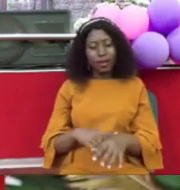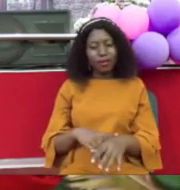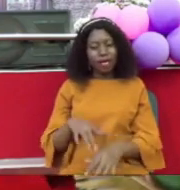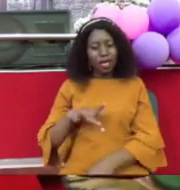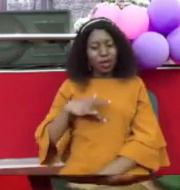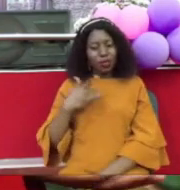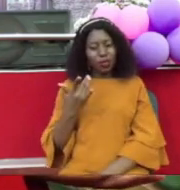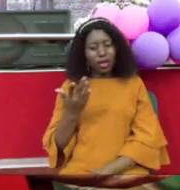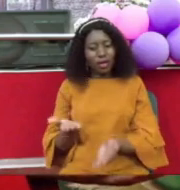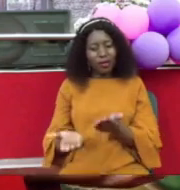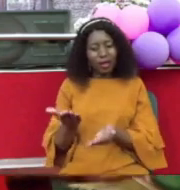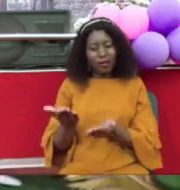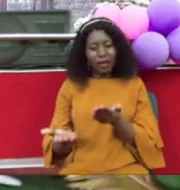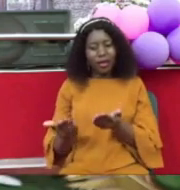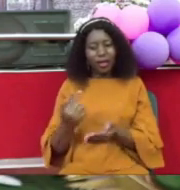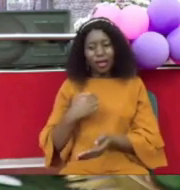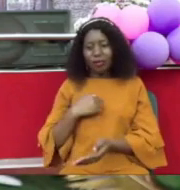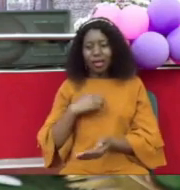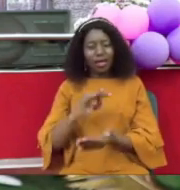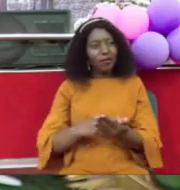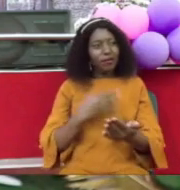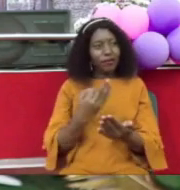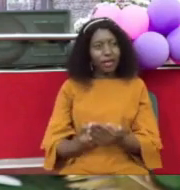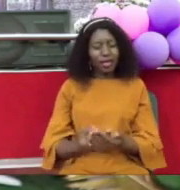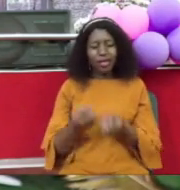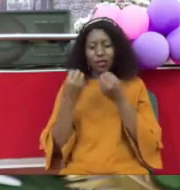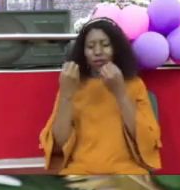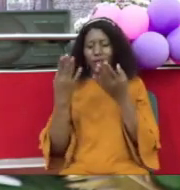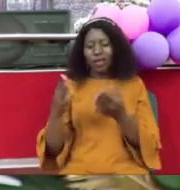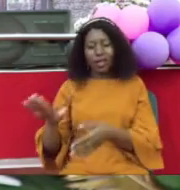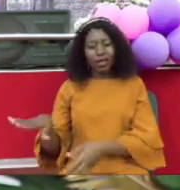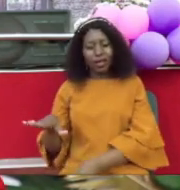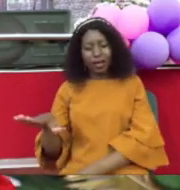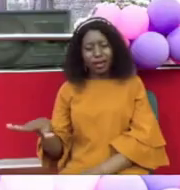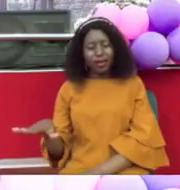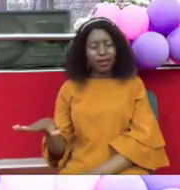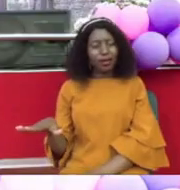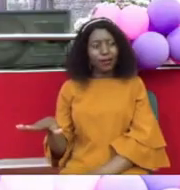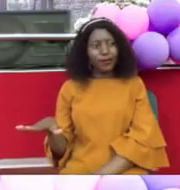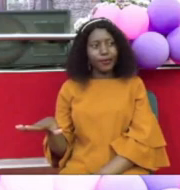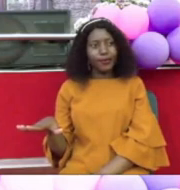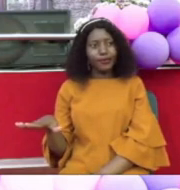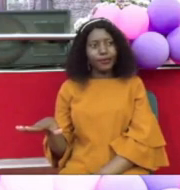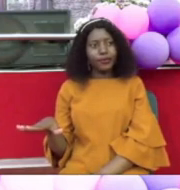maybe I'm failing in so many areas. Wakati mwingine pengine unaangalia malengo yako ama